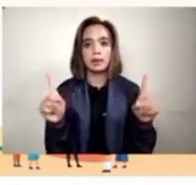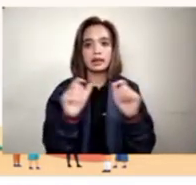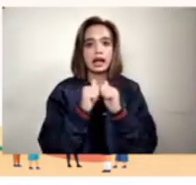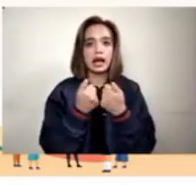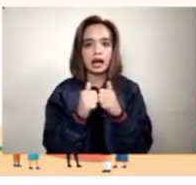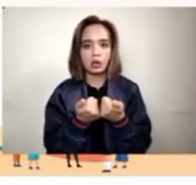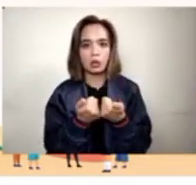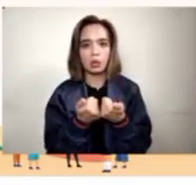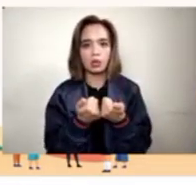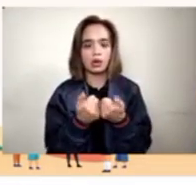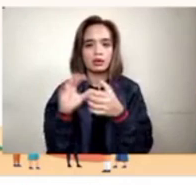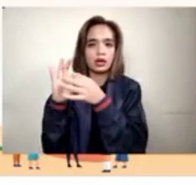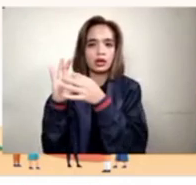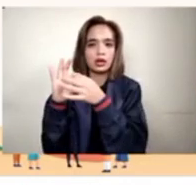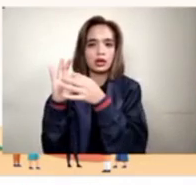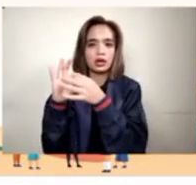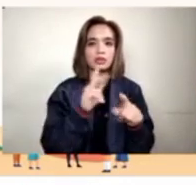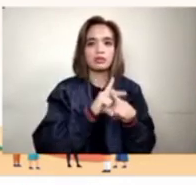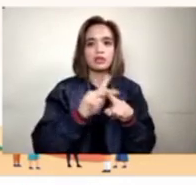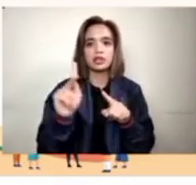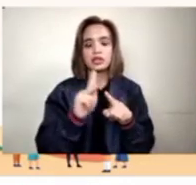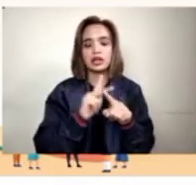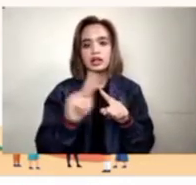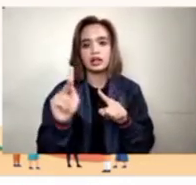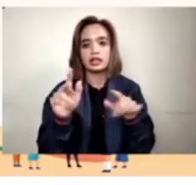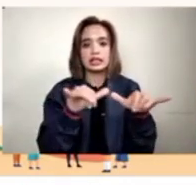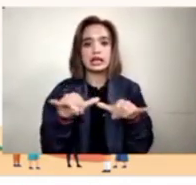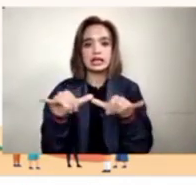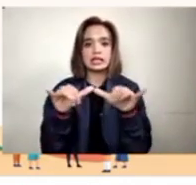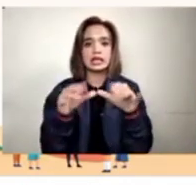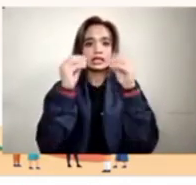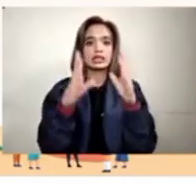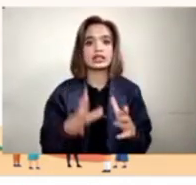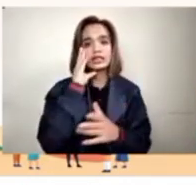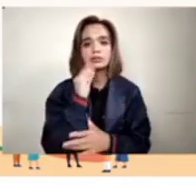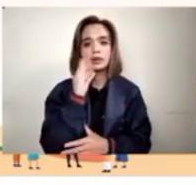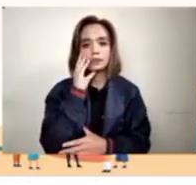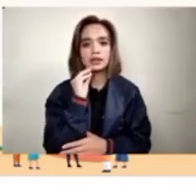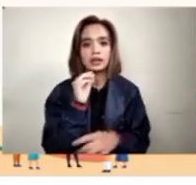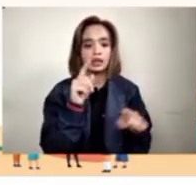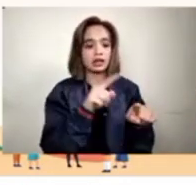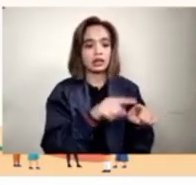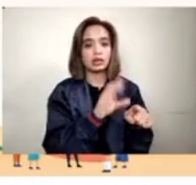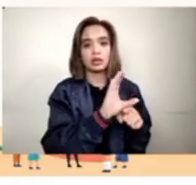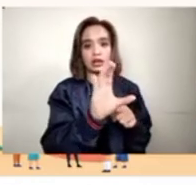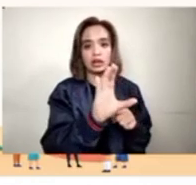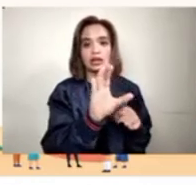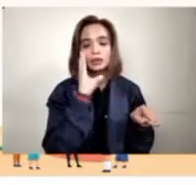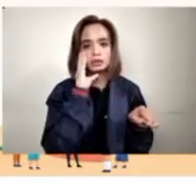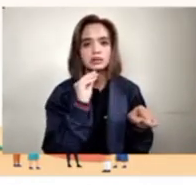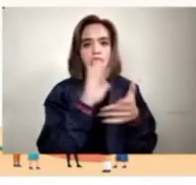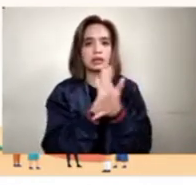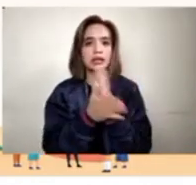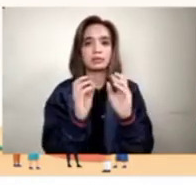But how do we embed the professional standards into the life cycle of a teacher such that career